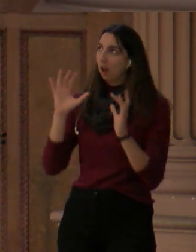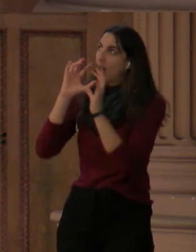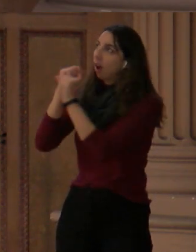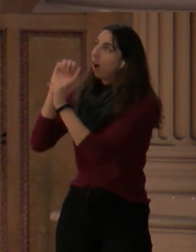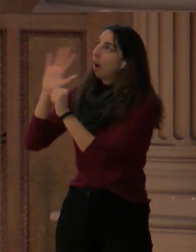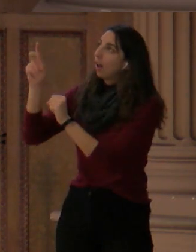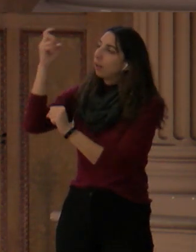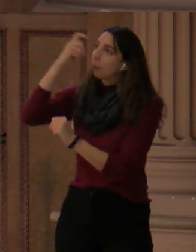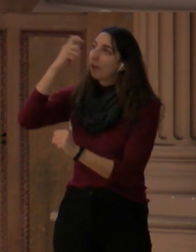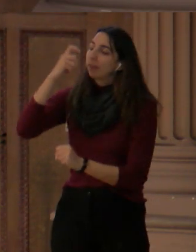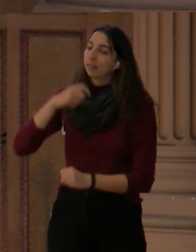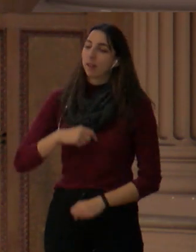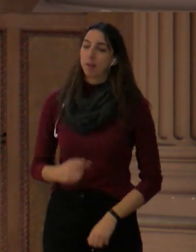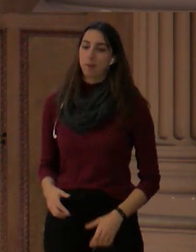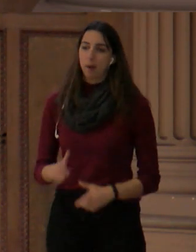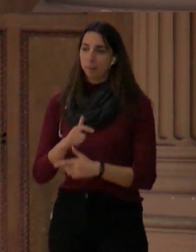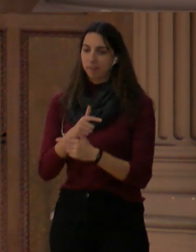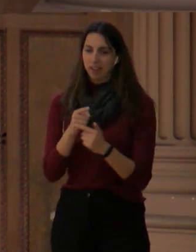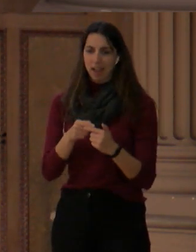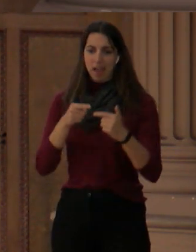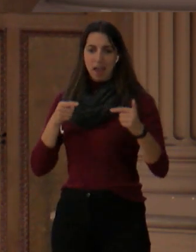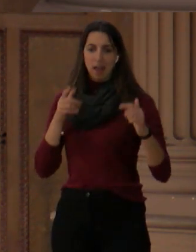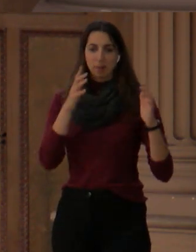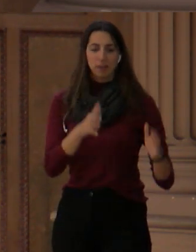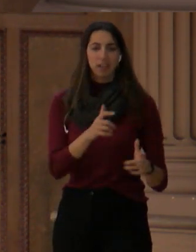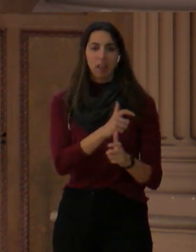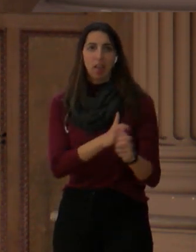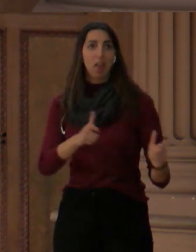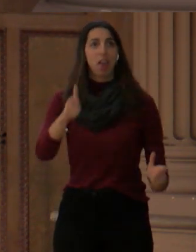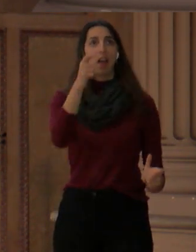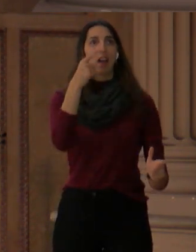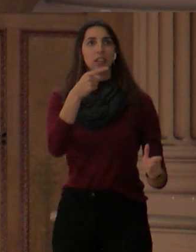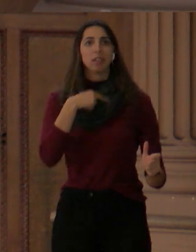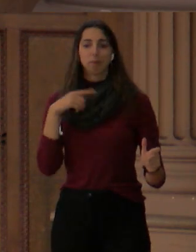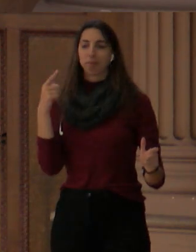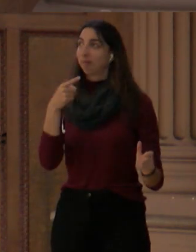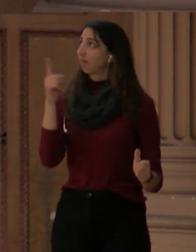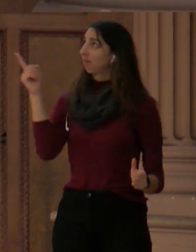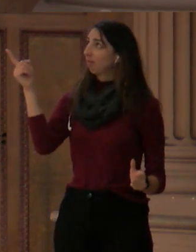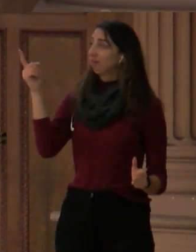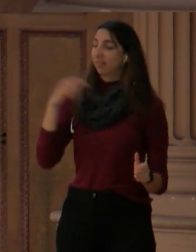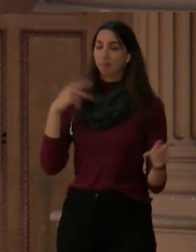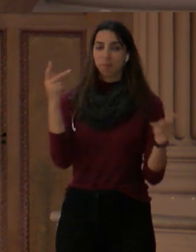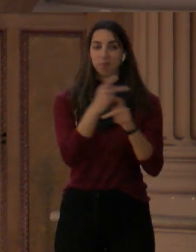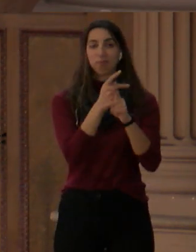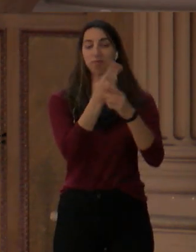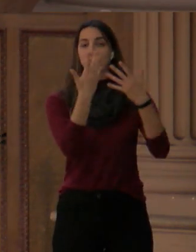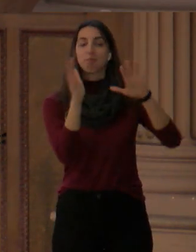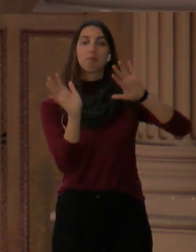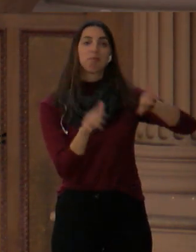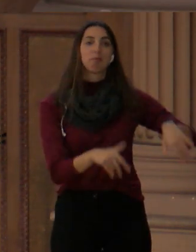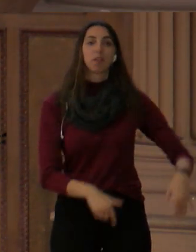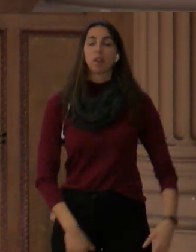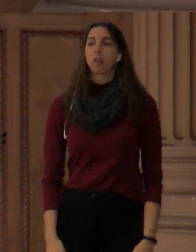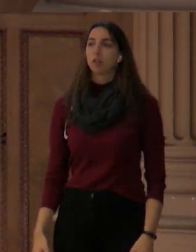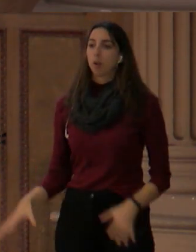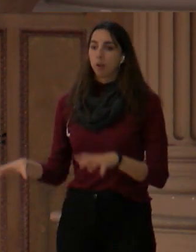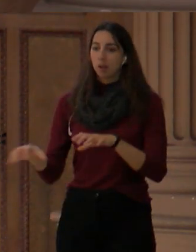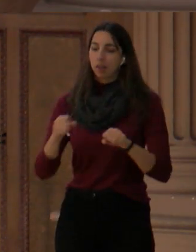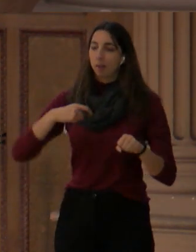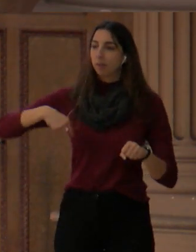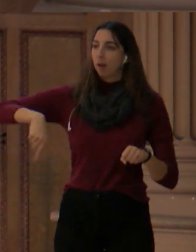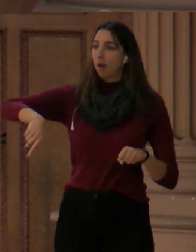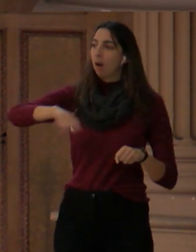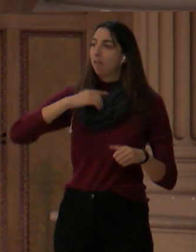He slays our greatest enemies. And like any king, he claims to be sovereign. He claims to rule over all. He claims all of our lives